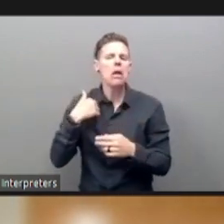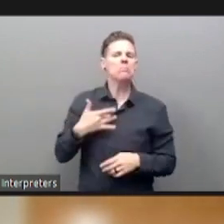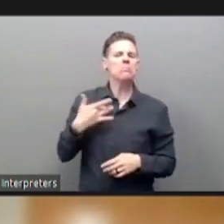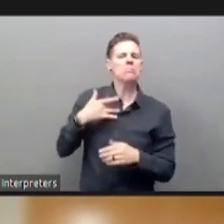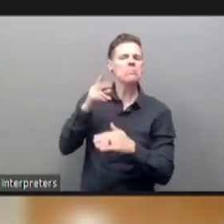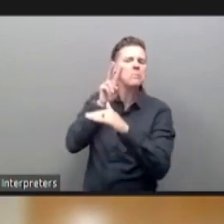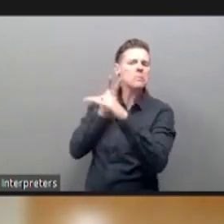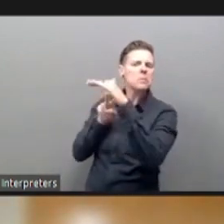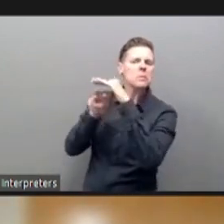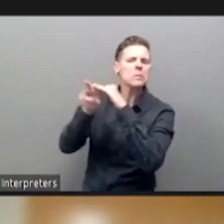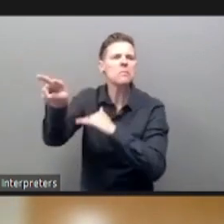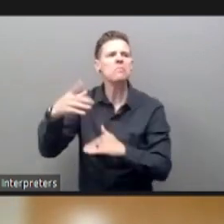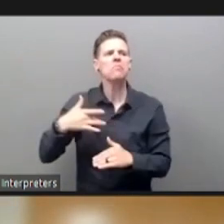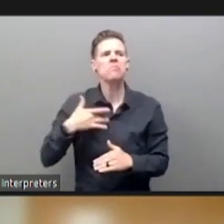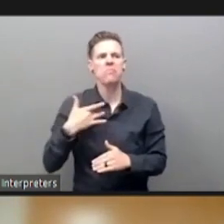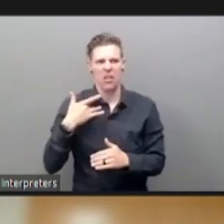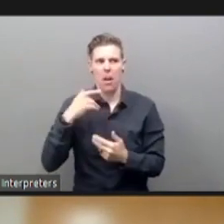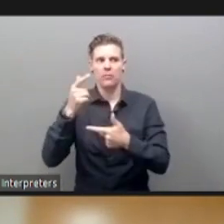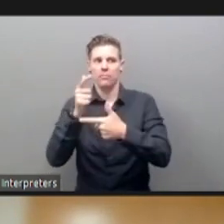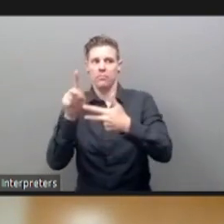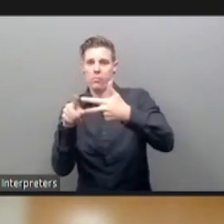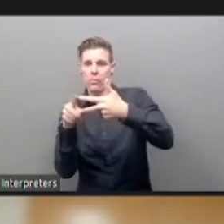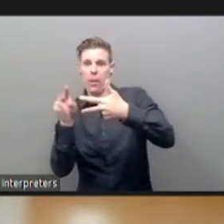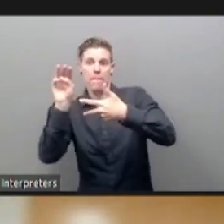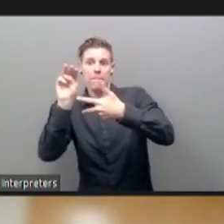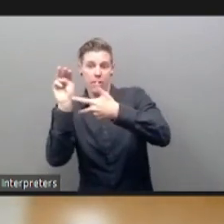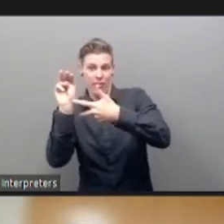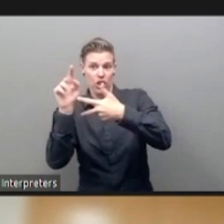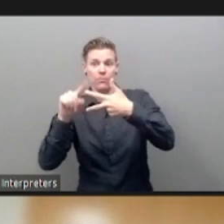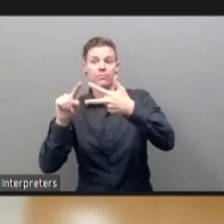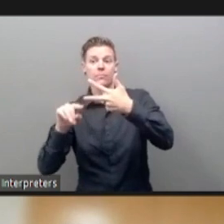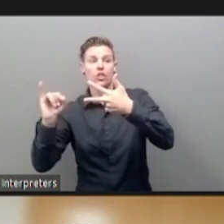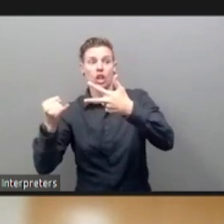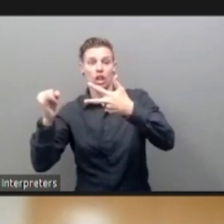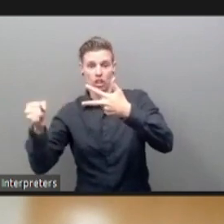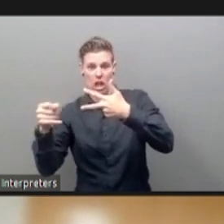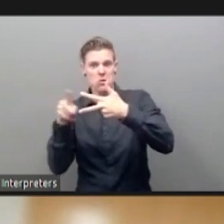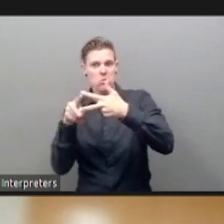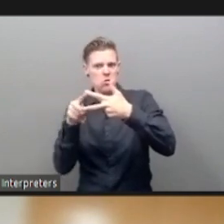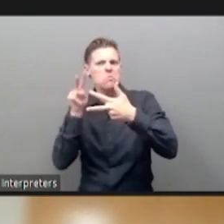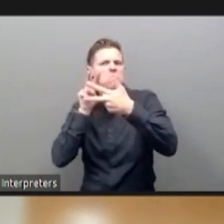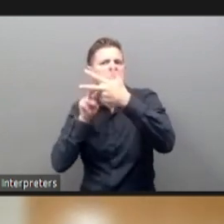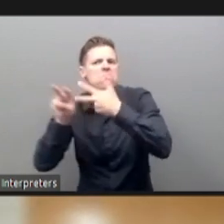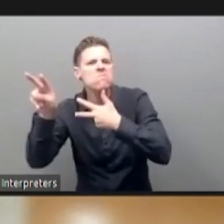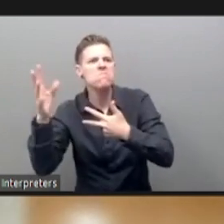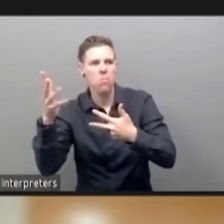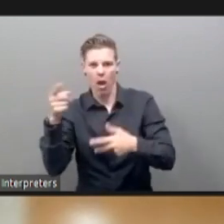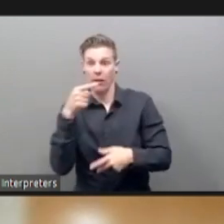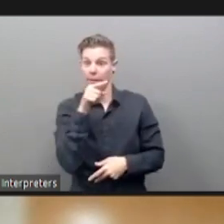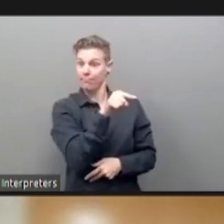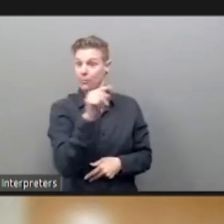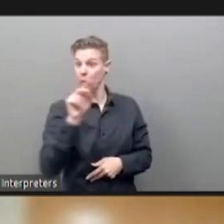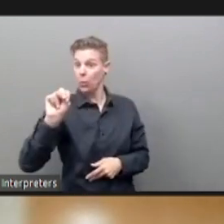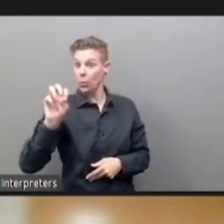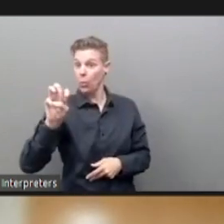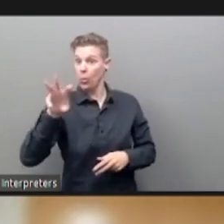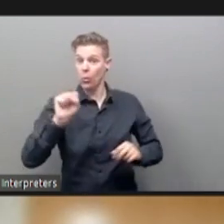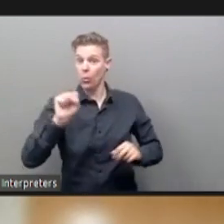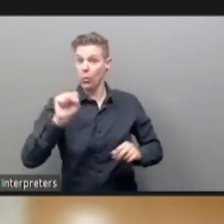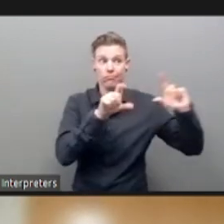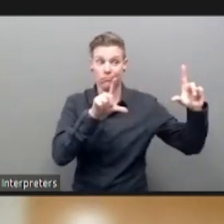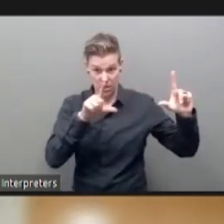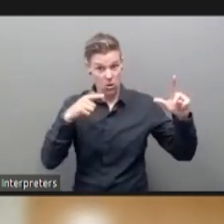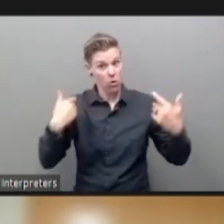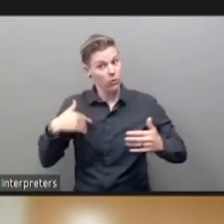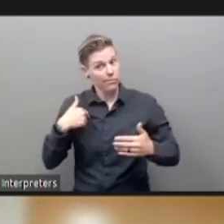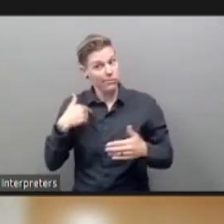J&J. Next slide. You can see in the news that the Moderna boosters are really making their way through the